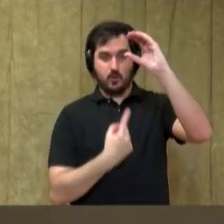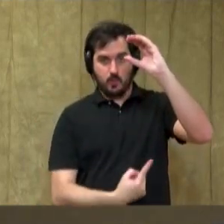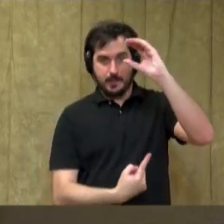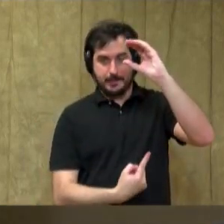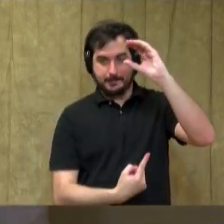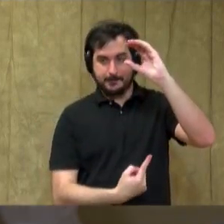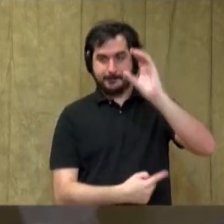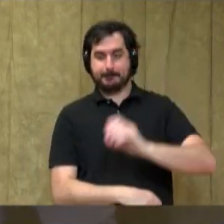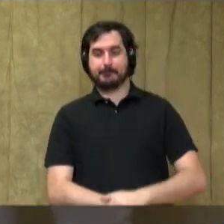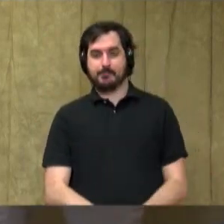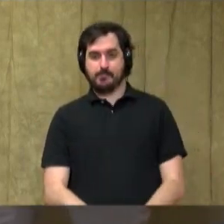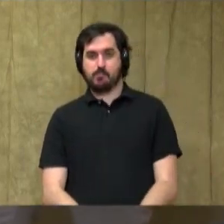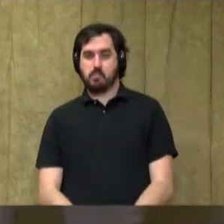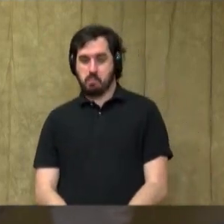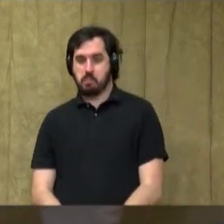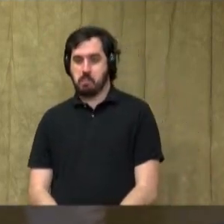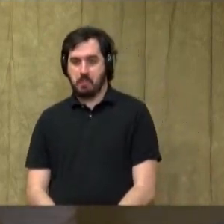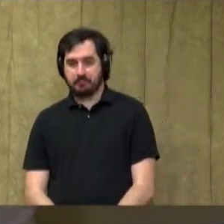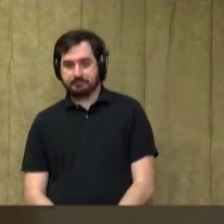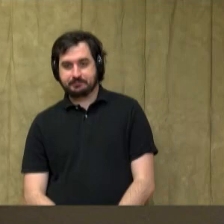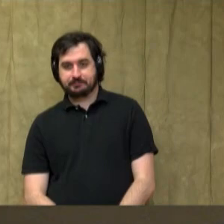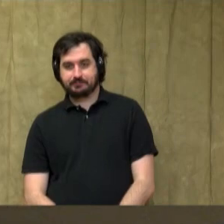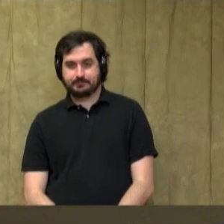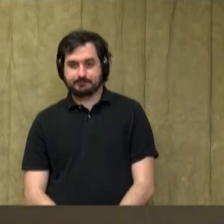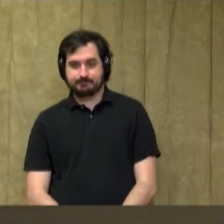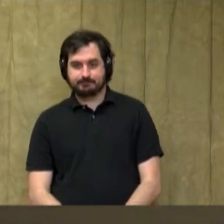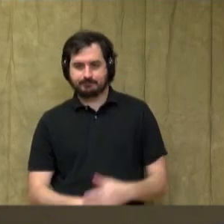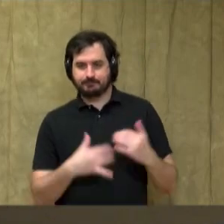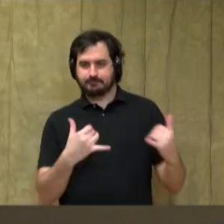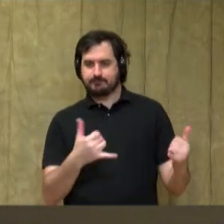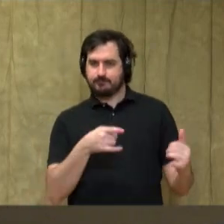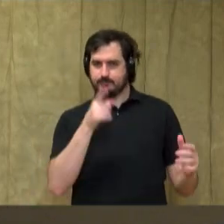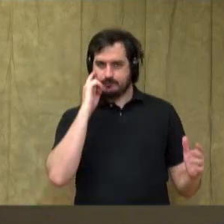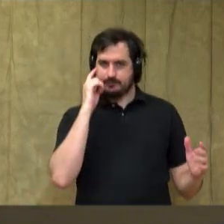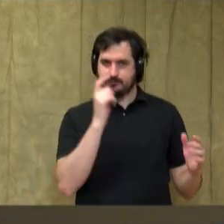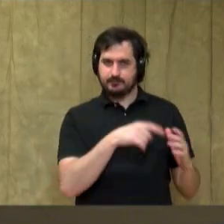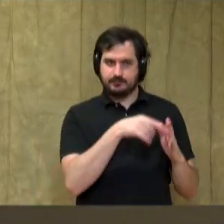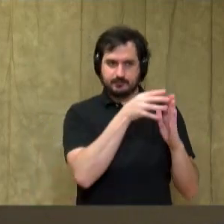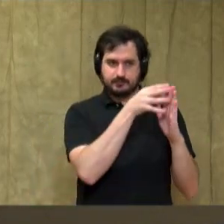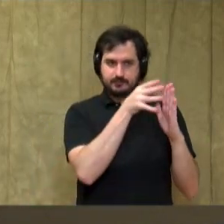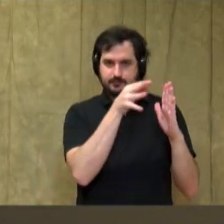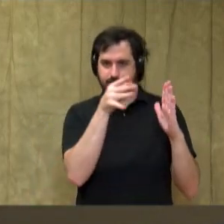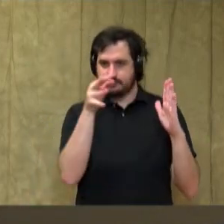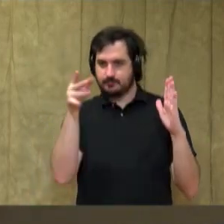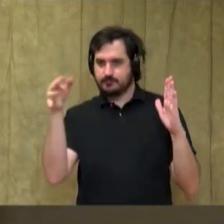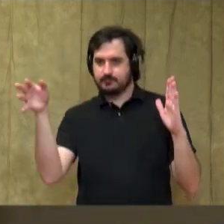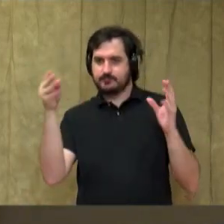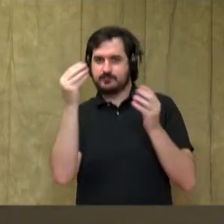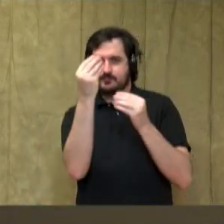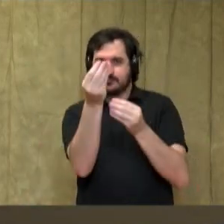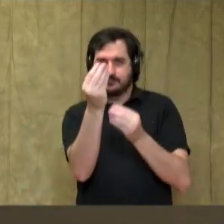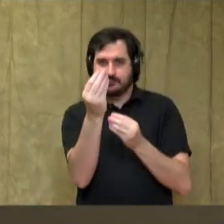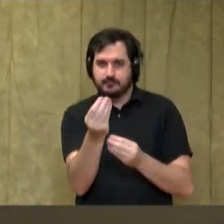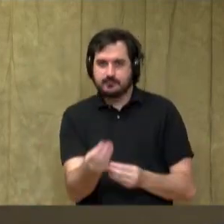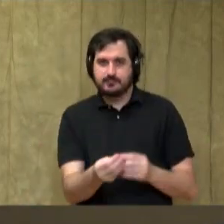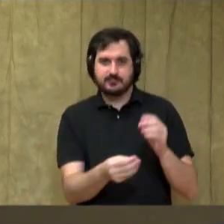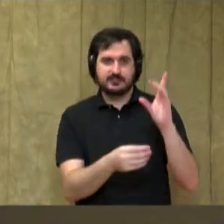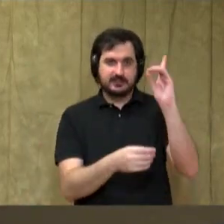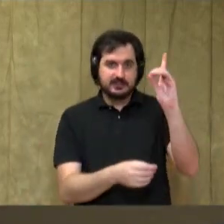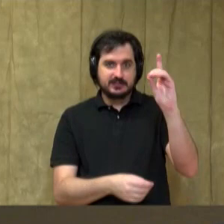1. Now on this, right here, this table, they then gave you